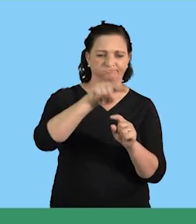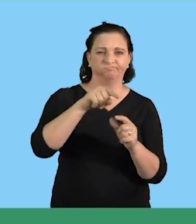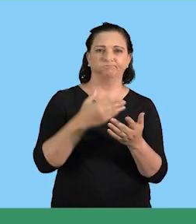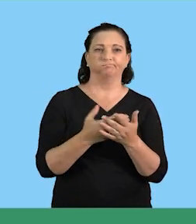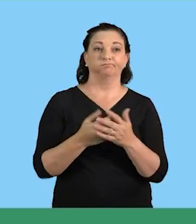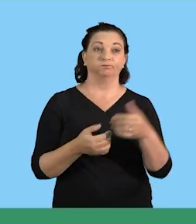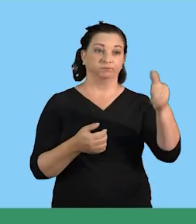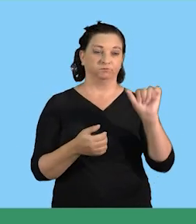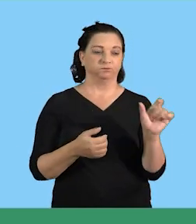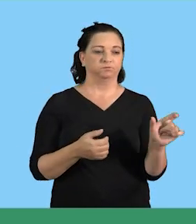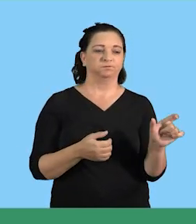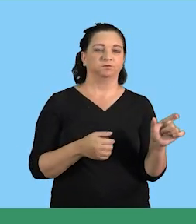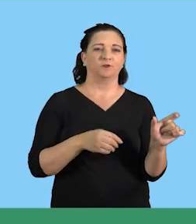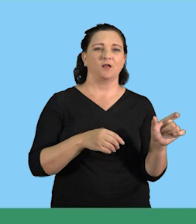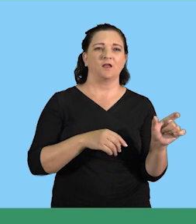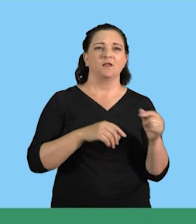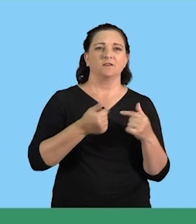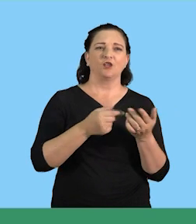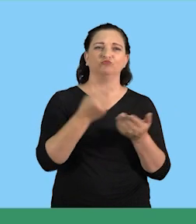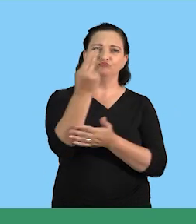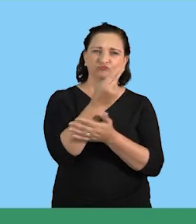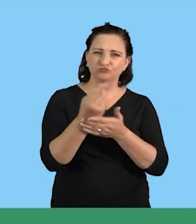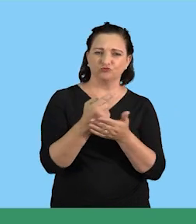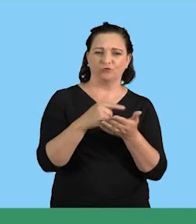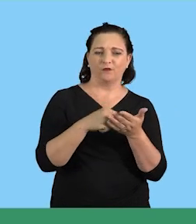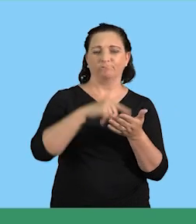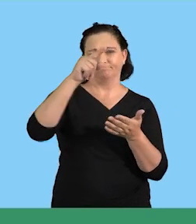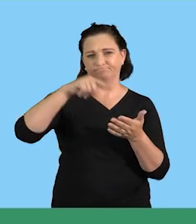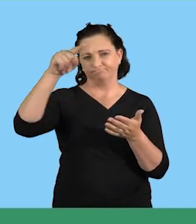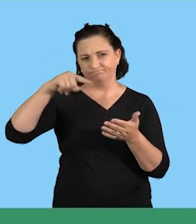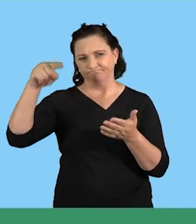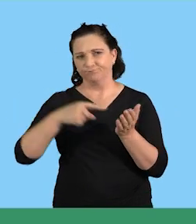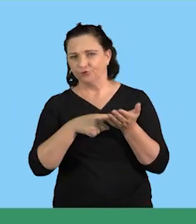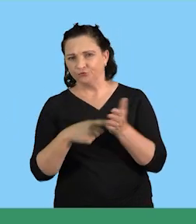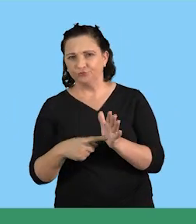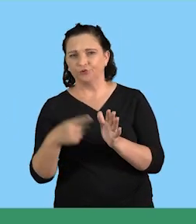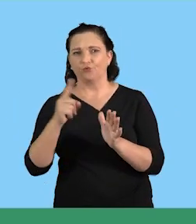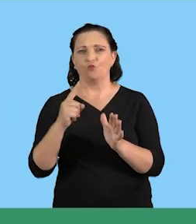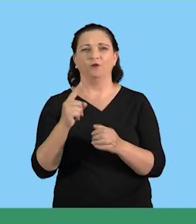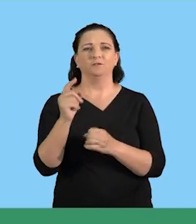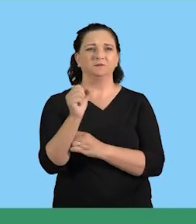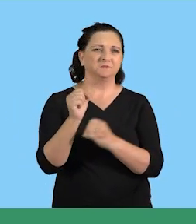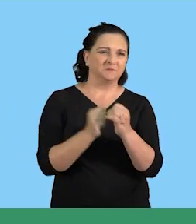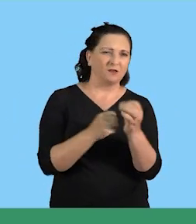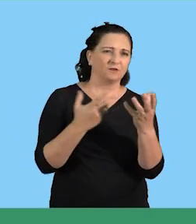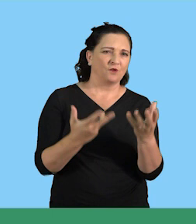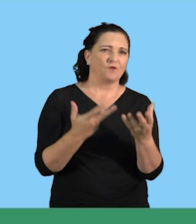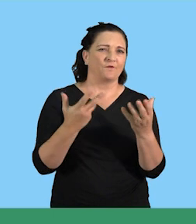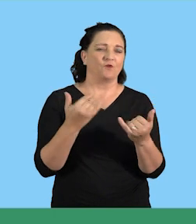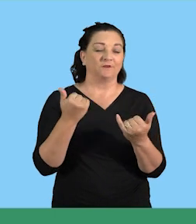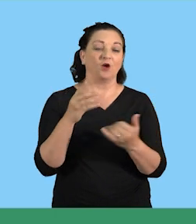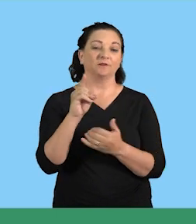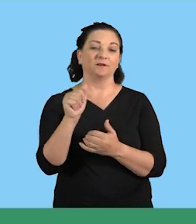bars. We've got diagrams, which is a drawing showing the appearance, structure, or workings of data in